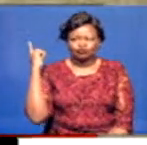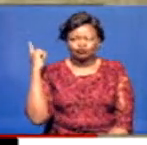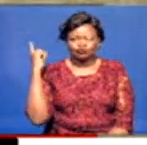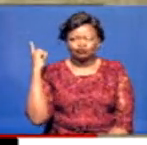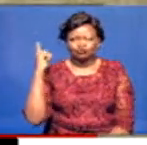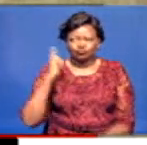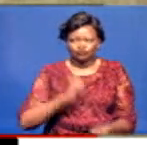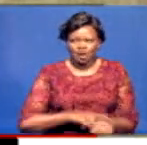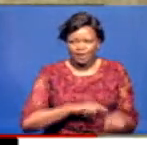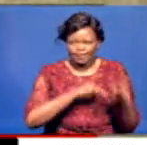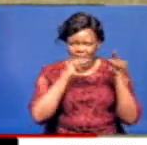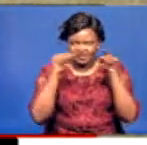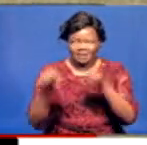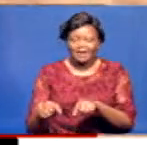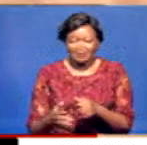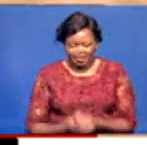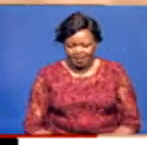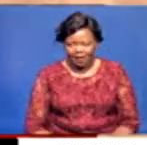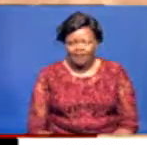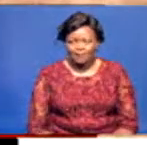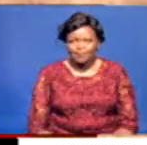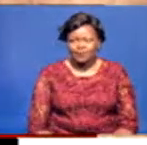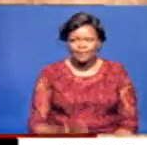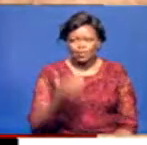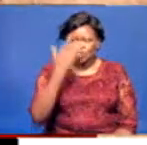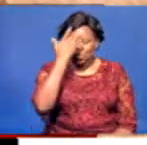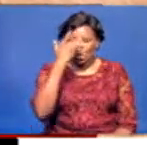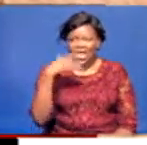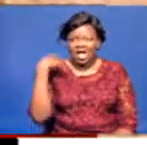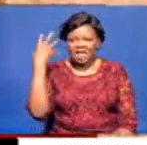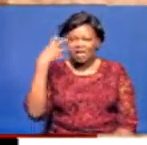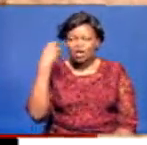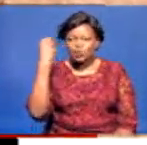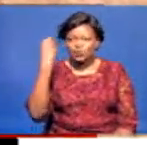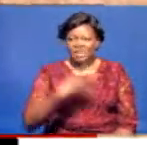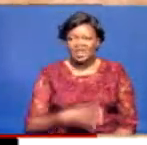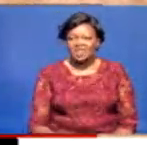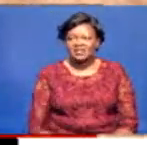the Conservancy owing to its beauty.